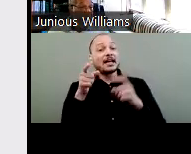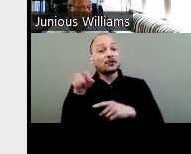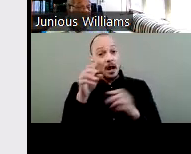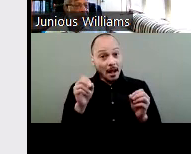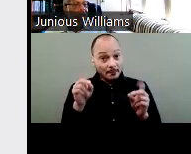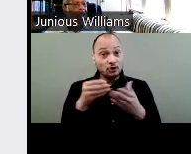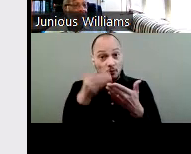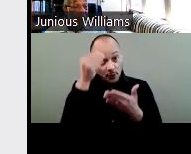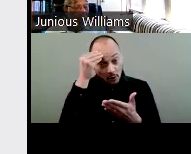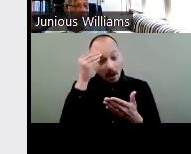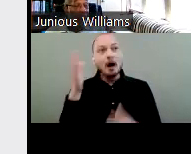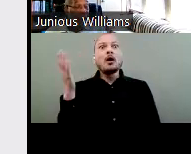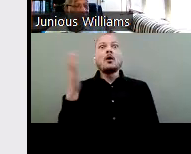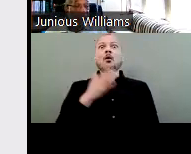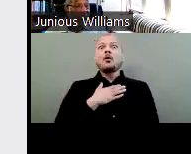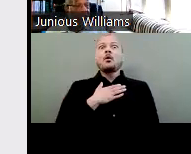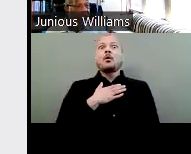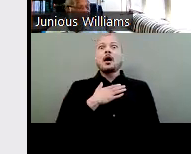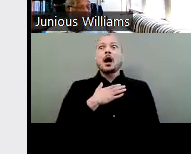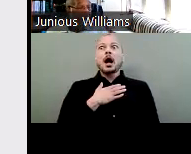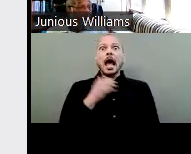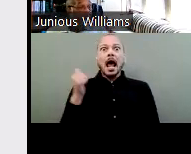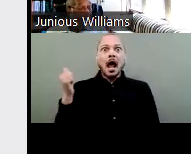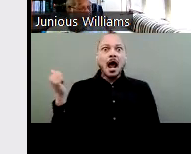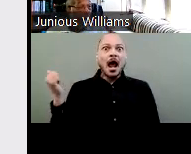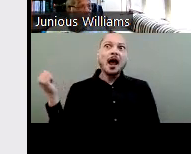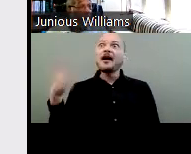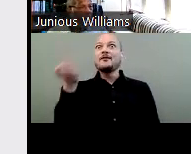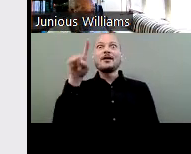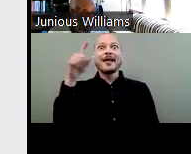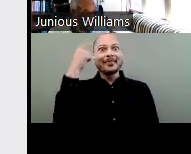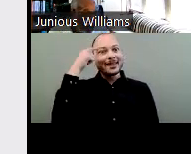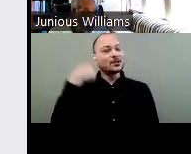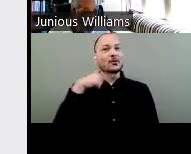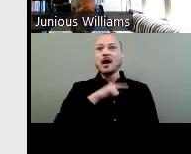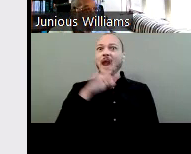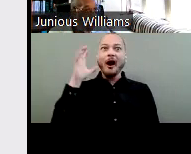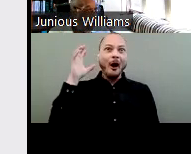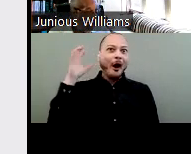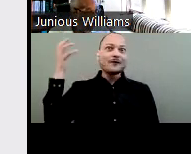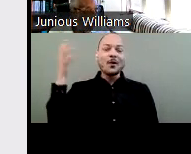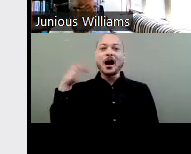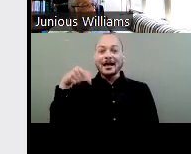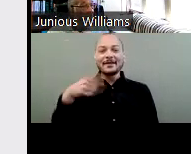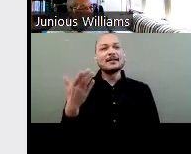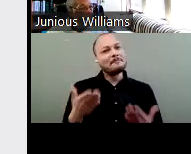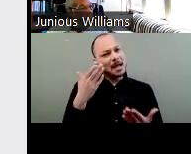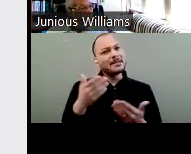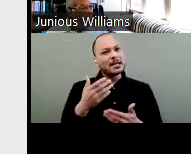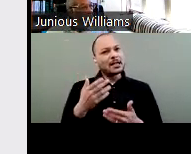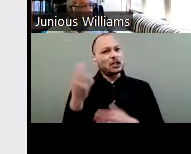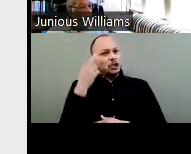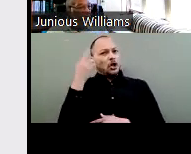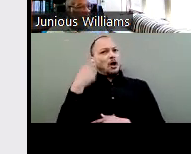opportunity to learn that, oh my goodness, everybody thinks we're completely off the wall in this. Maybe it's a cause for us